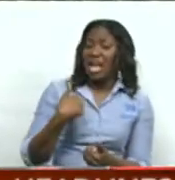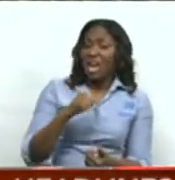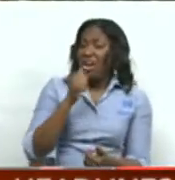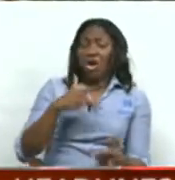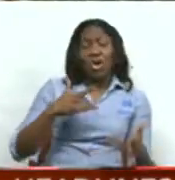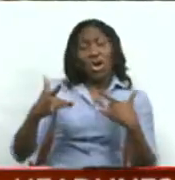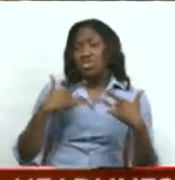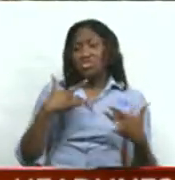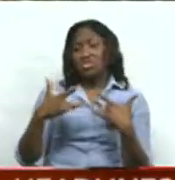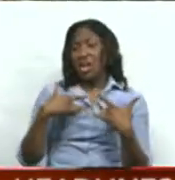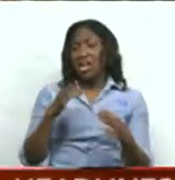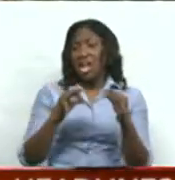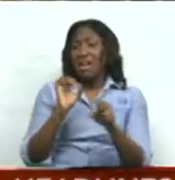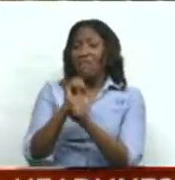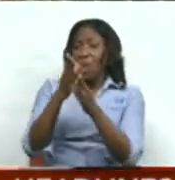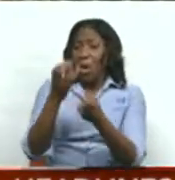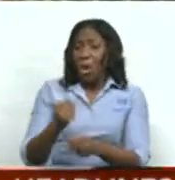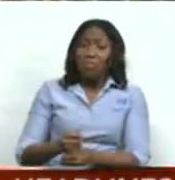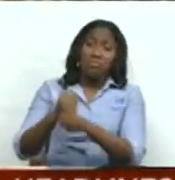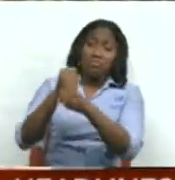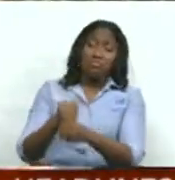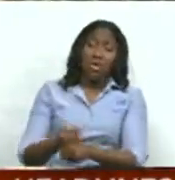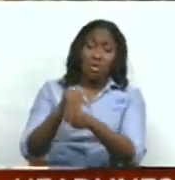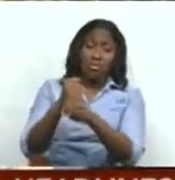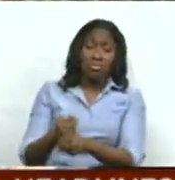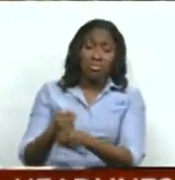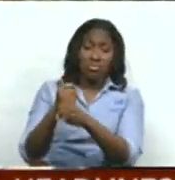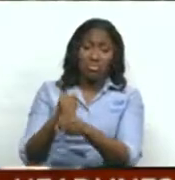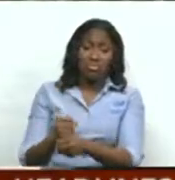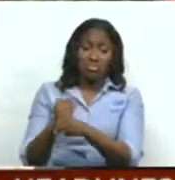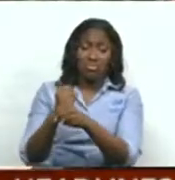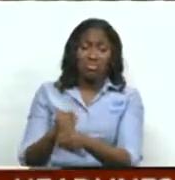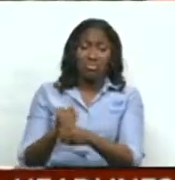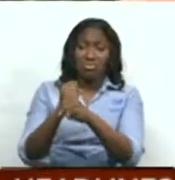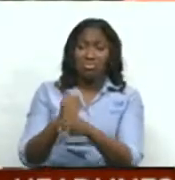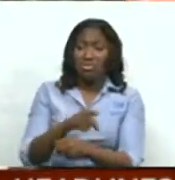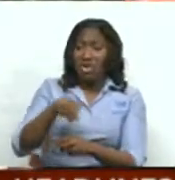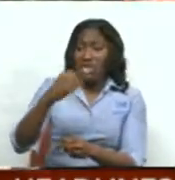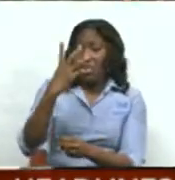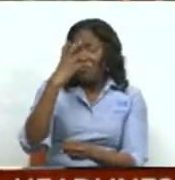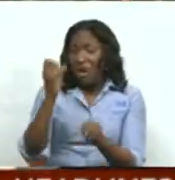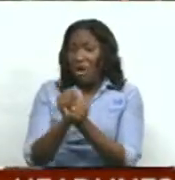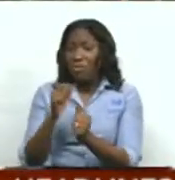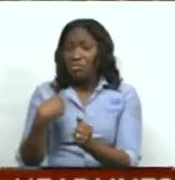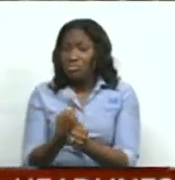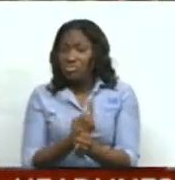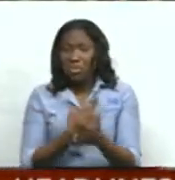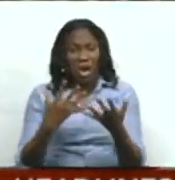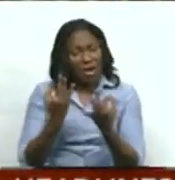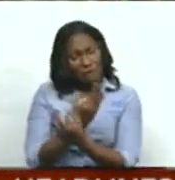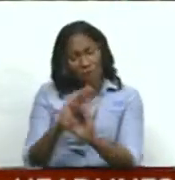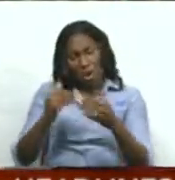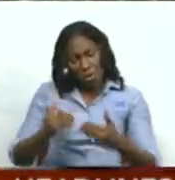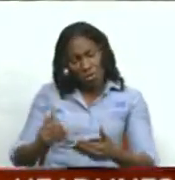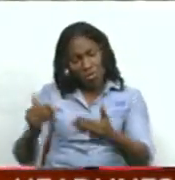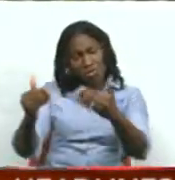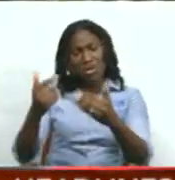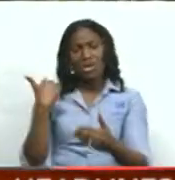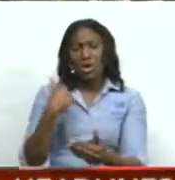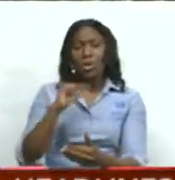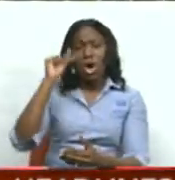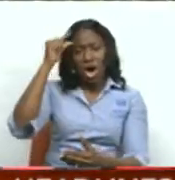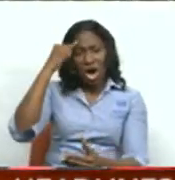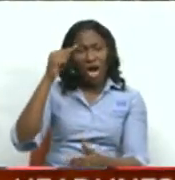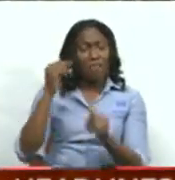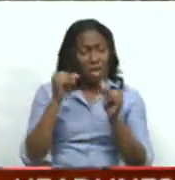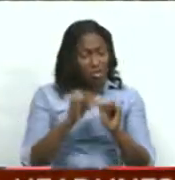is going to be, you know, a powerful avenue to air their concerns and their grouses, then they're free to do that. As a government, we have to continue to do